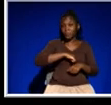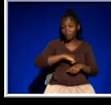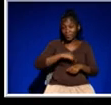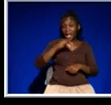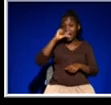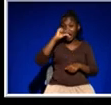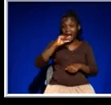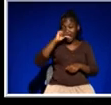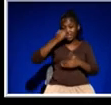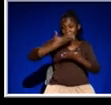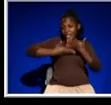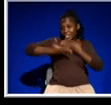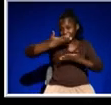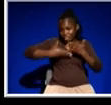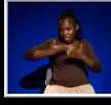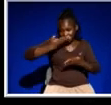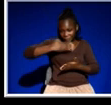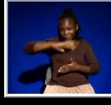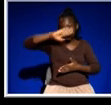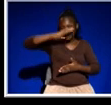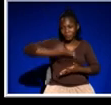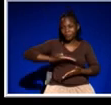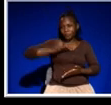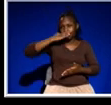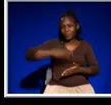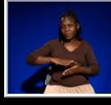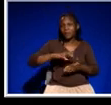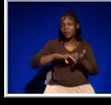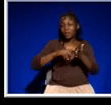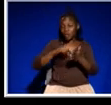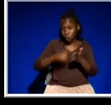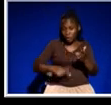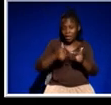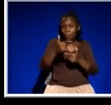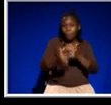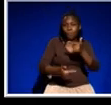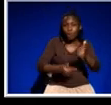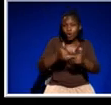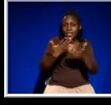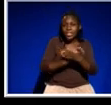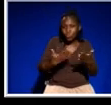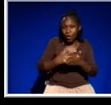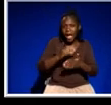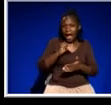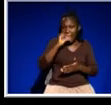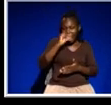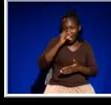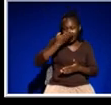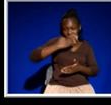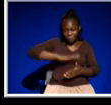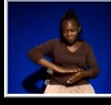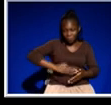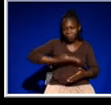Gaseous exchange is the process by which respiratory gases